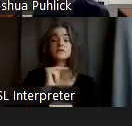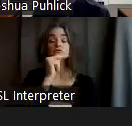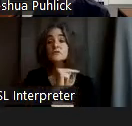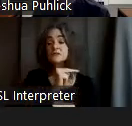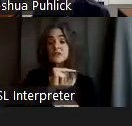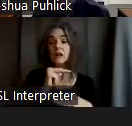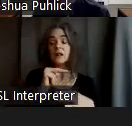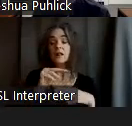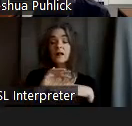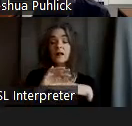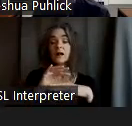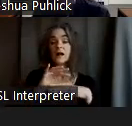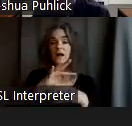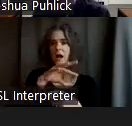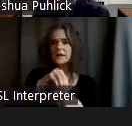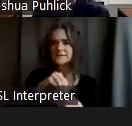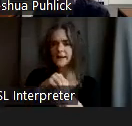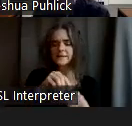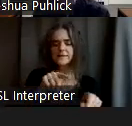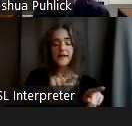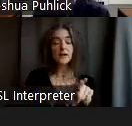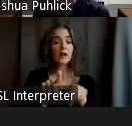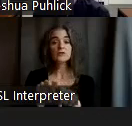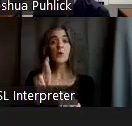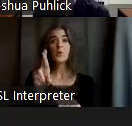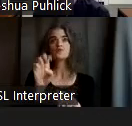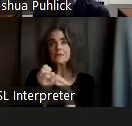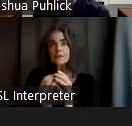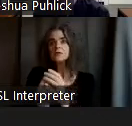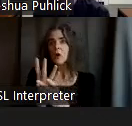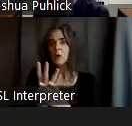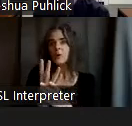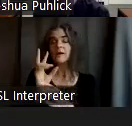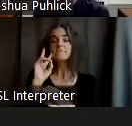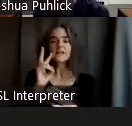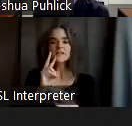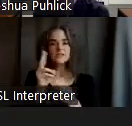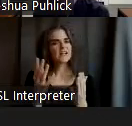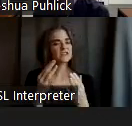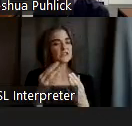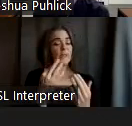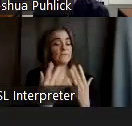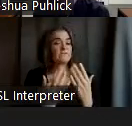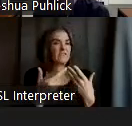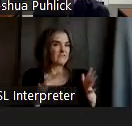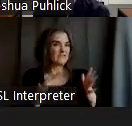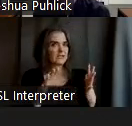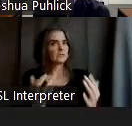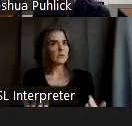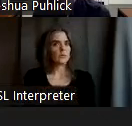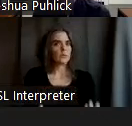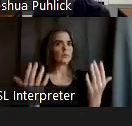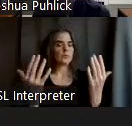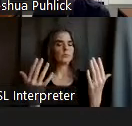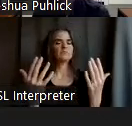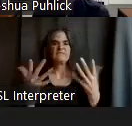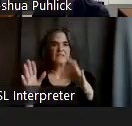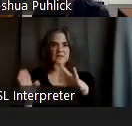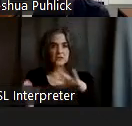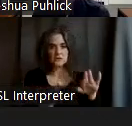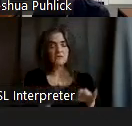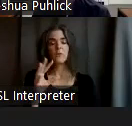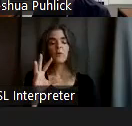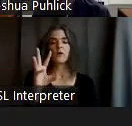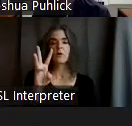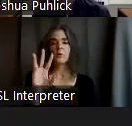and the regrowth of vegetation after fire was important for white-tailed deer. They also found